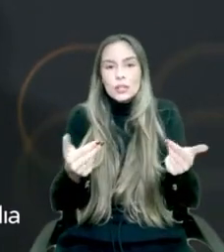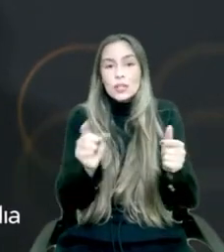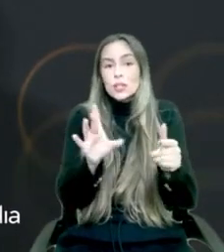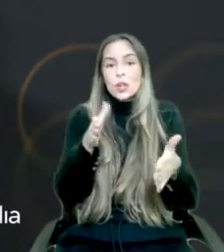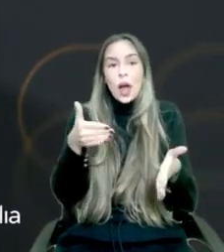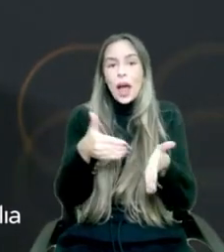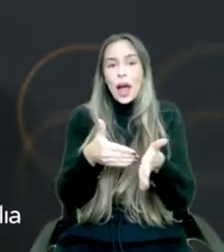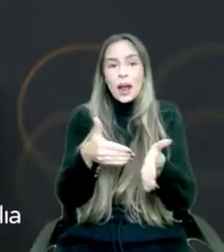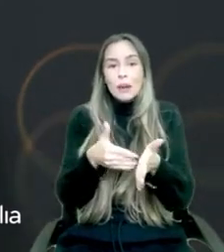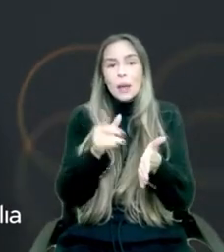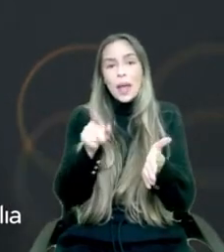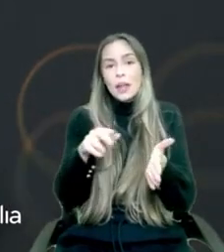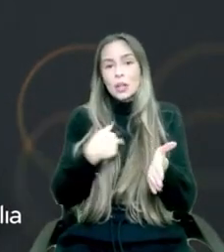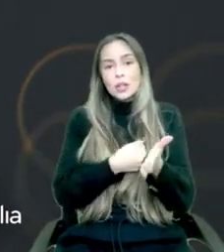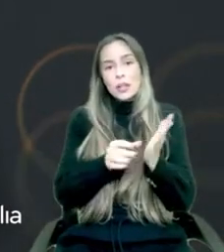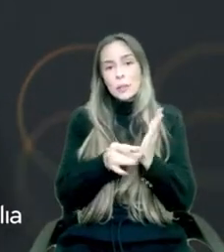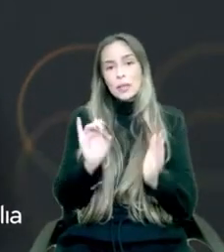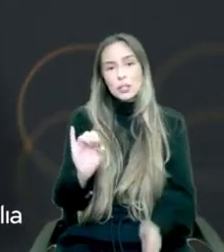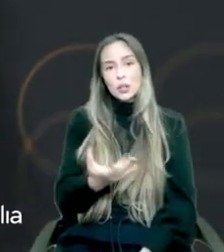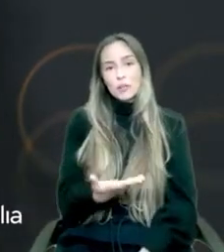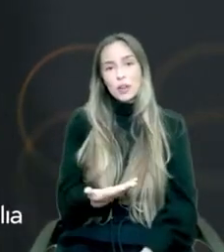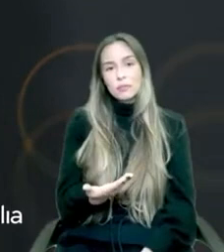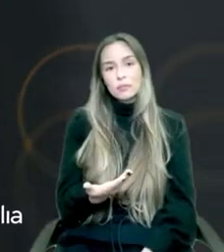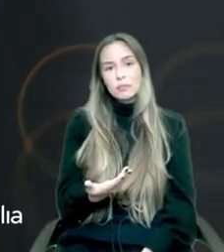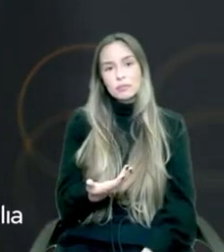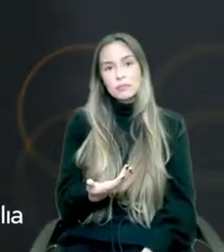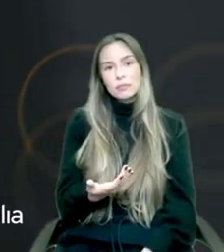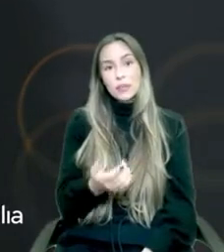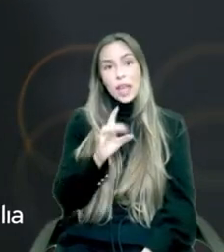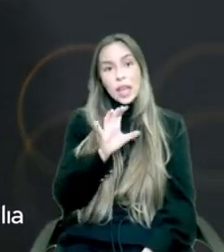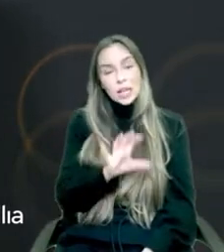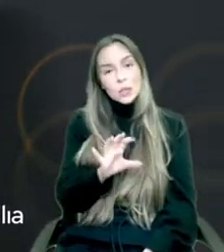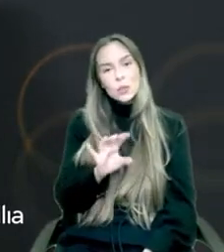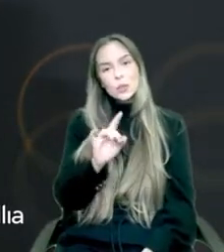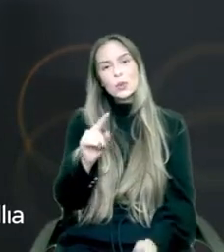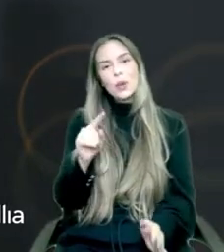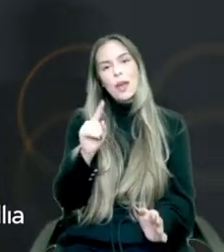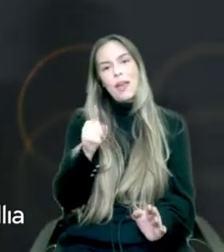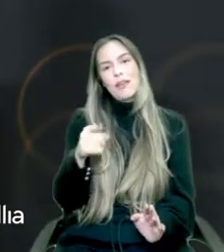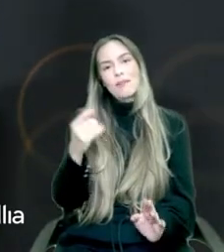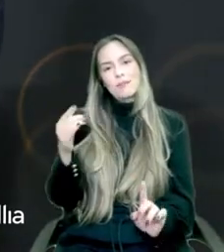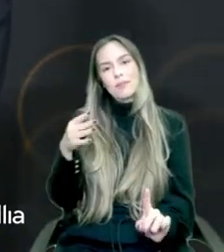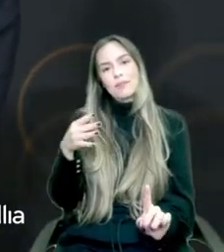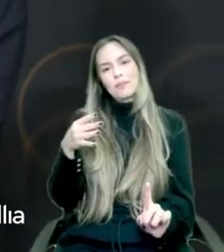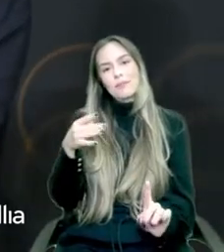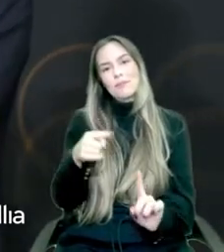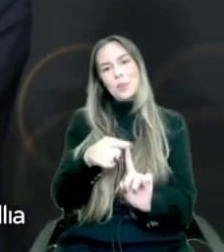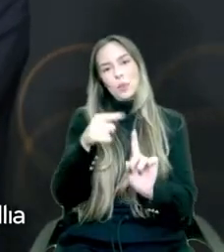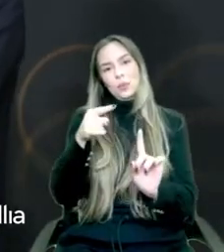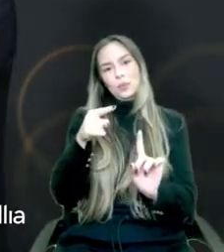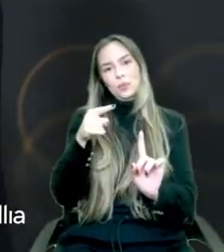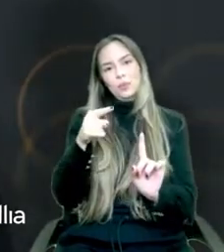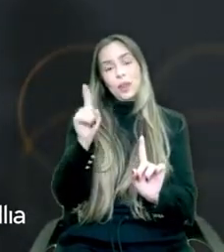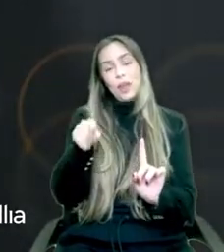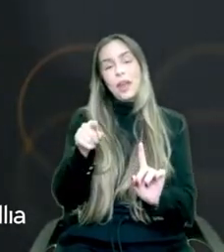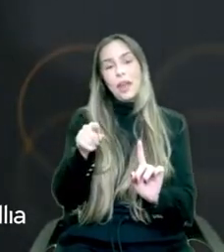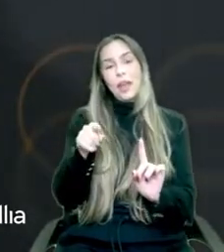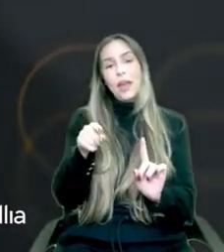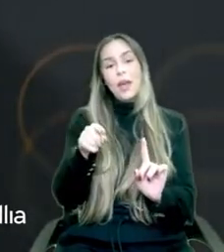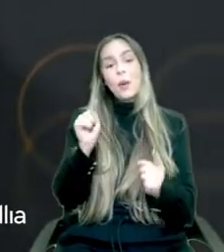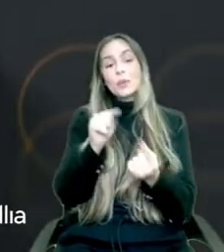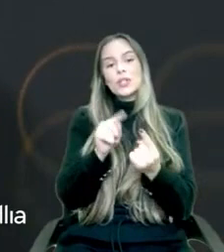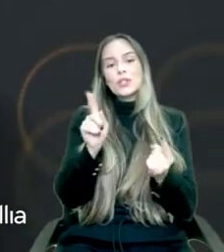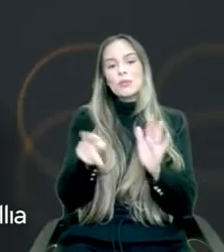innovate. And that's really the point. This is a game of innovation. We can look at use cases,